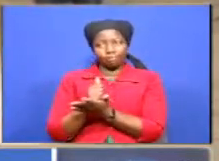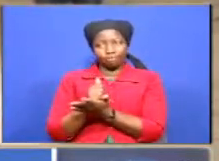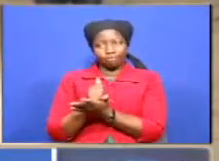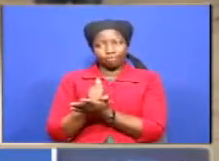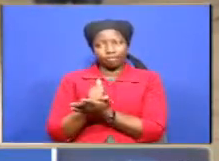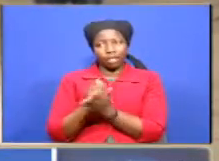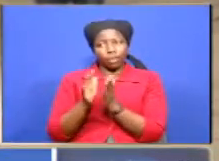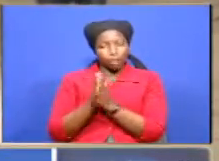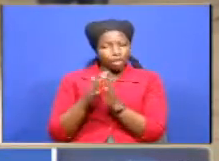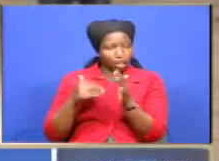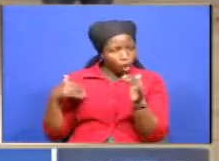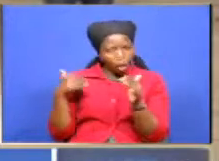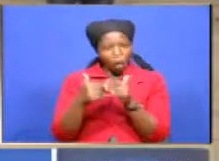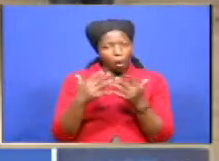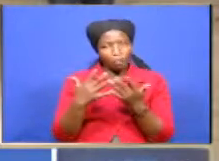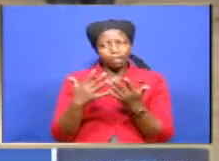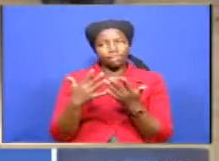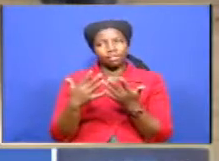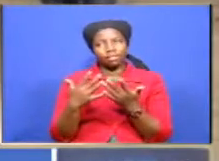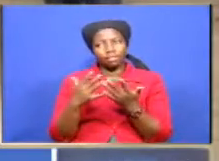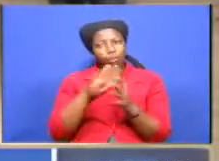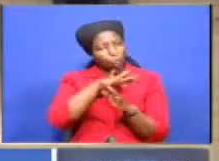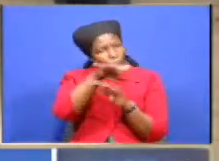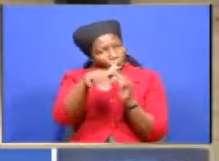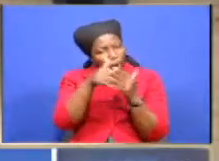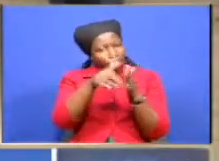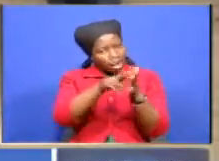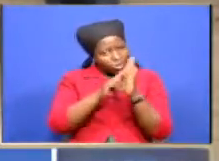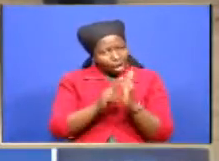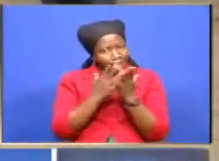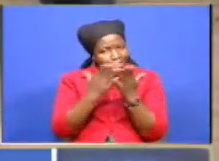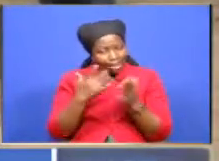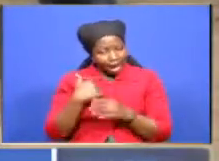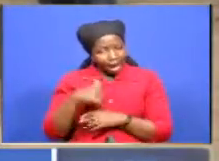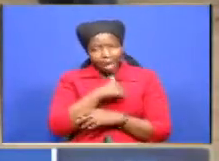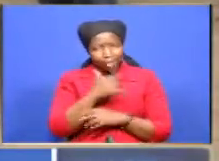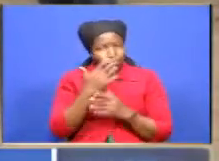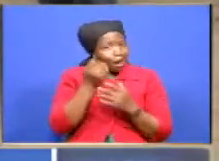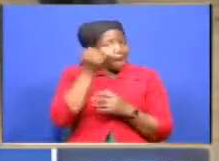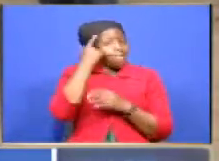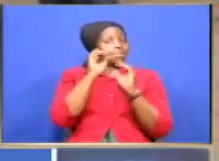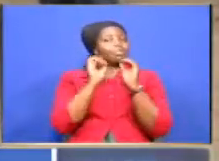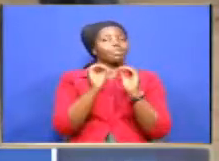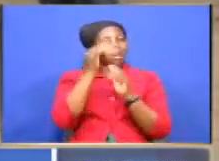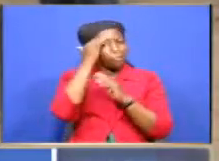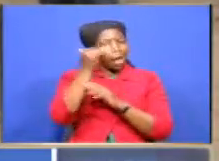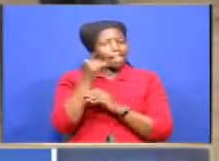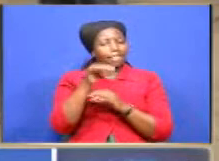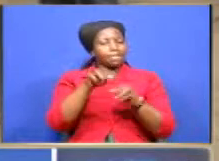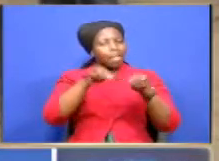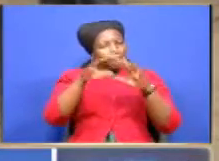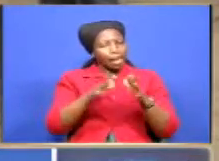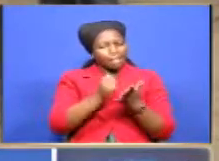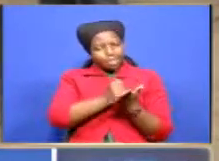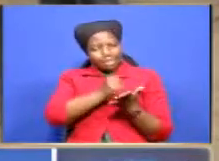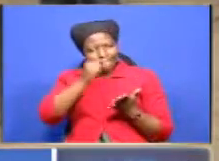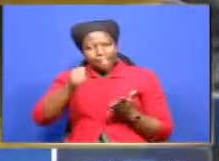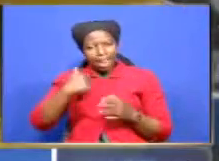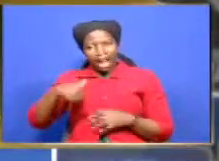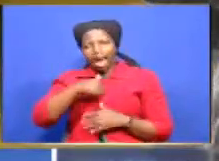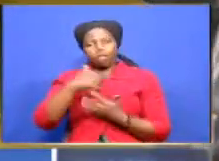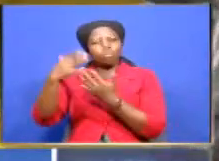with almost all the required items. We do not understand why the manager is referring us to